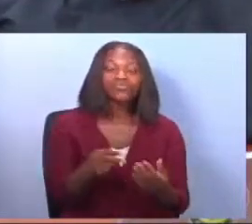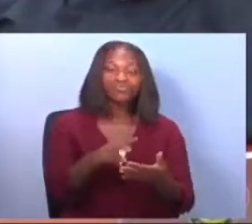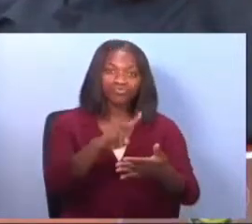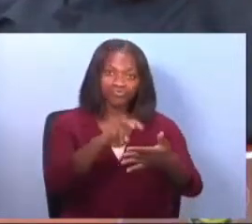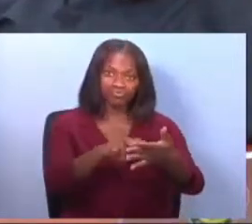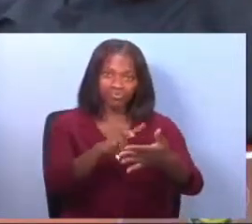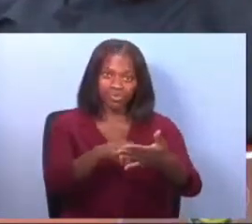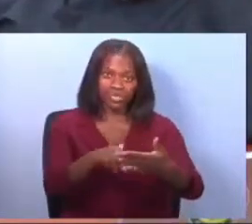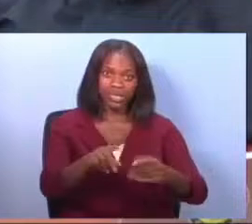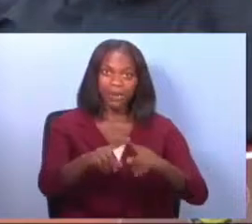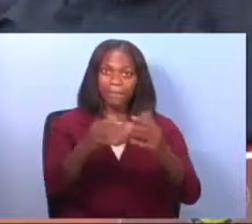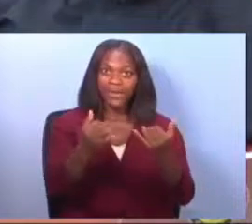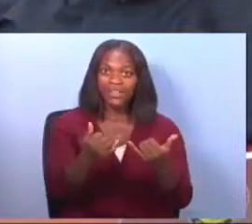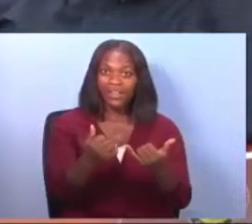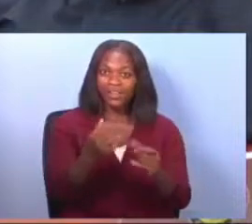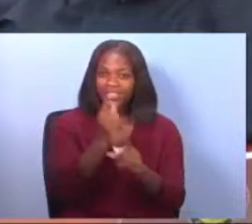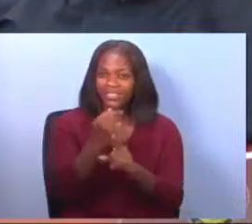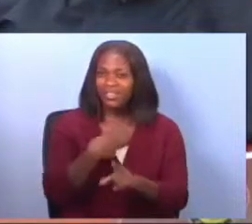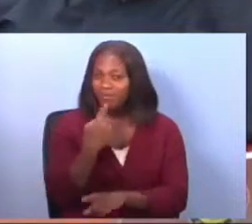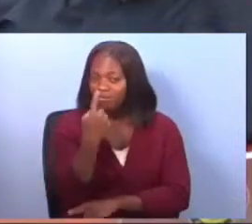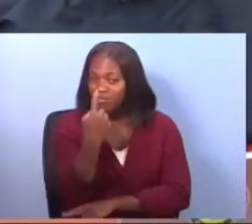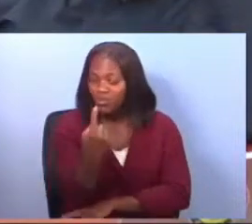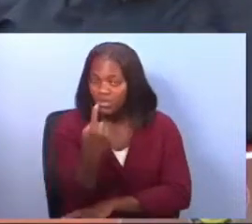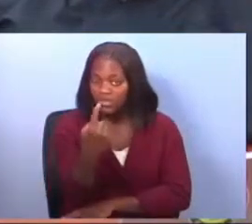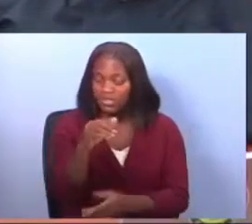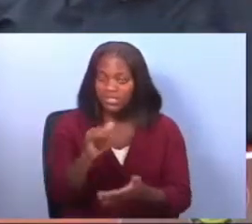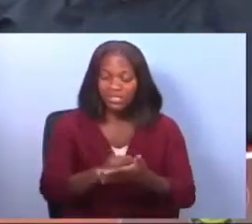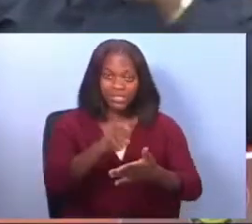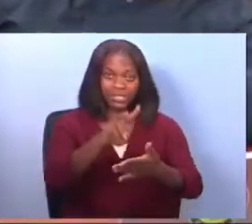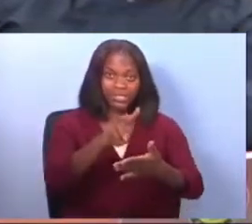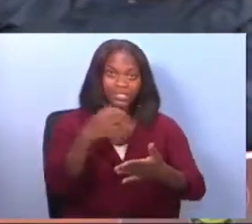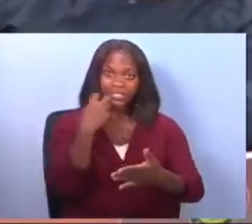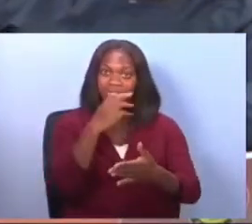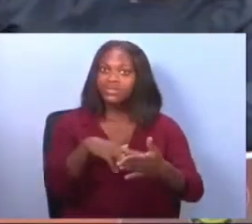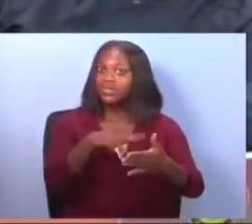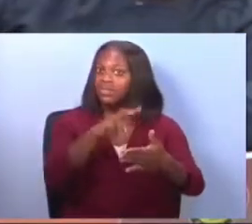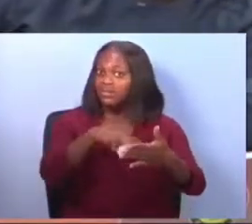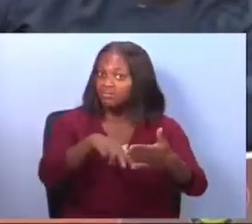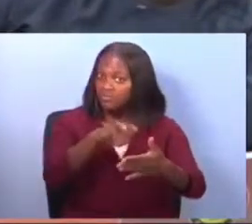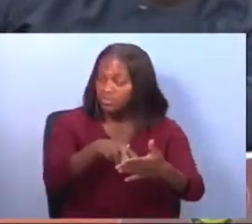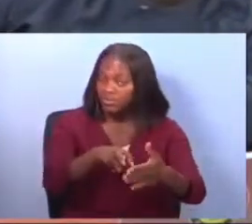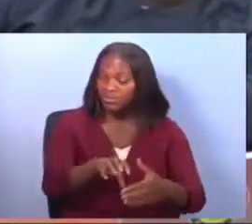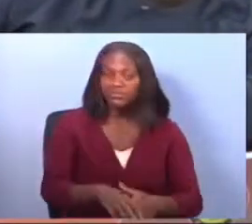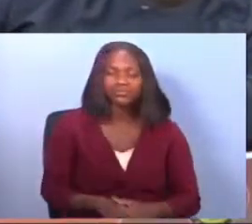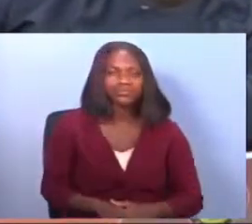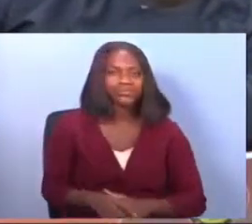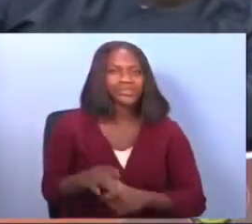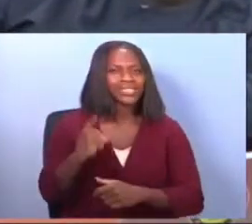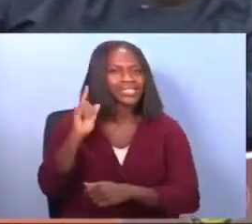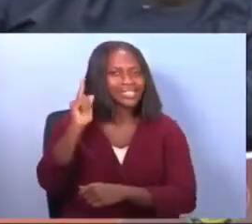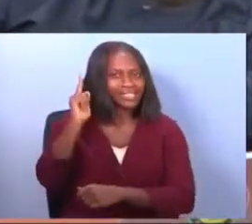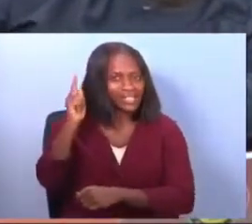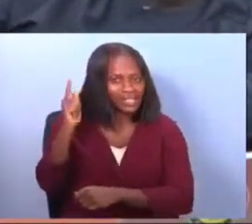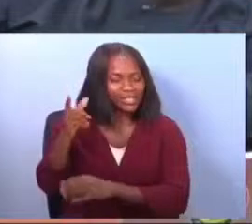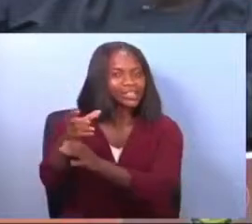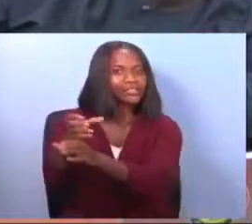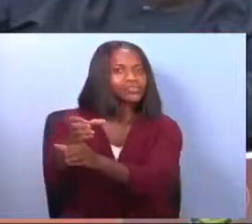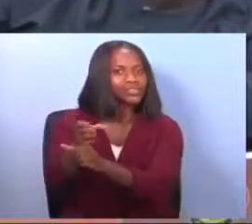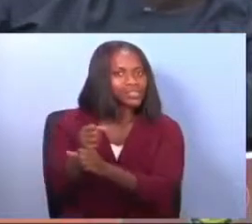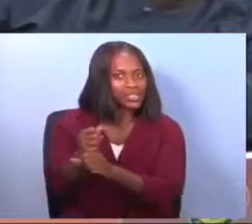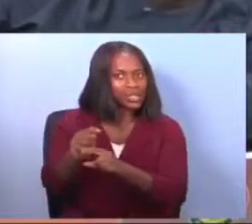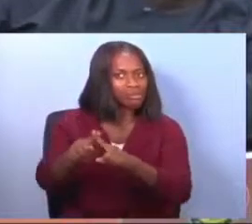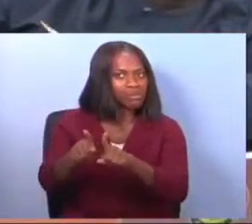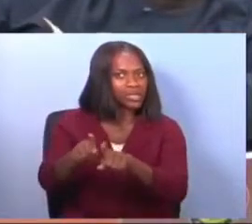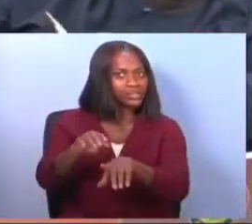occasion, we only have one that has been read by Mr. Speaker. Subsequent ones may come whilst this House